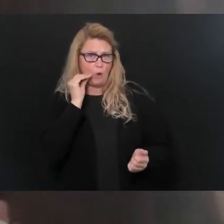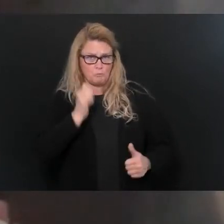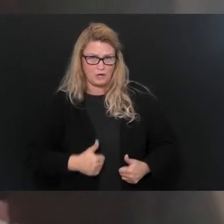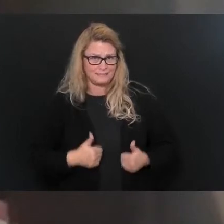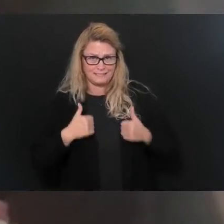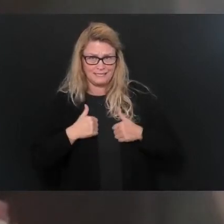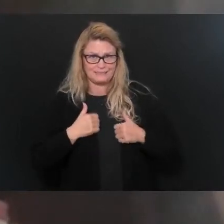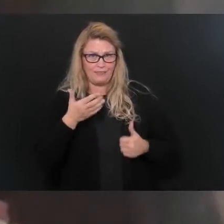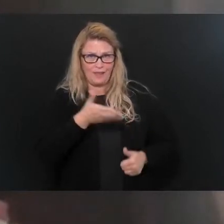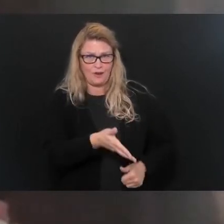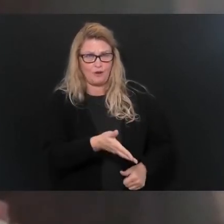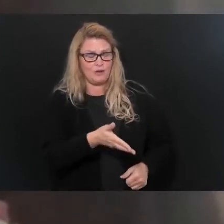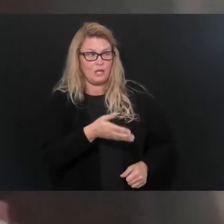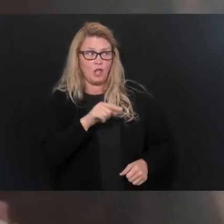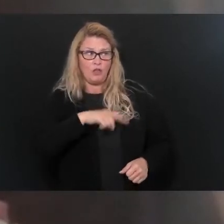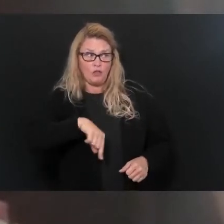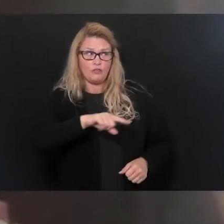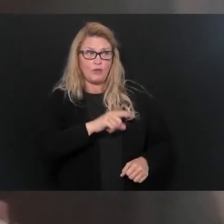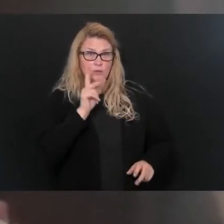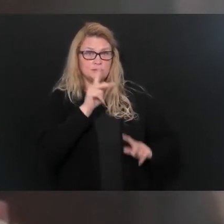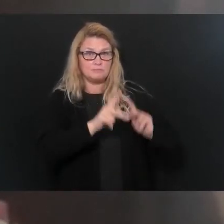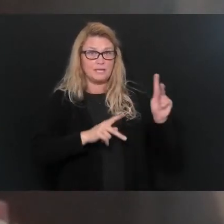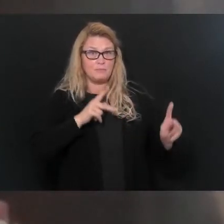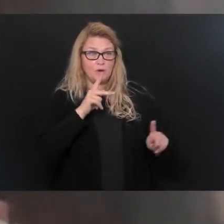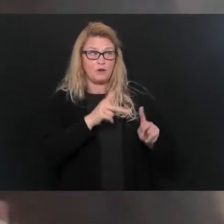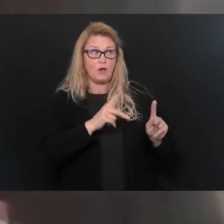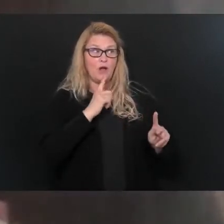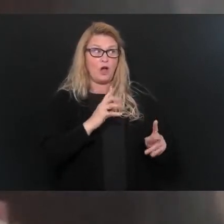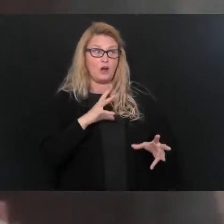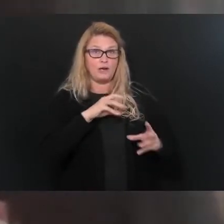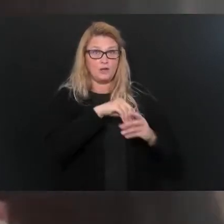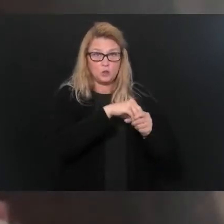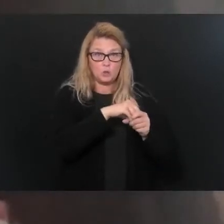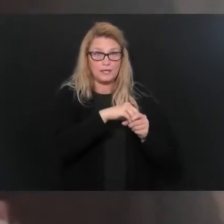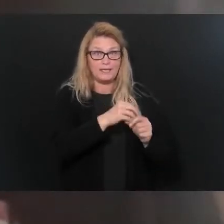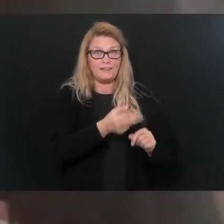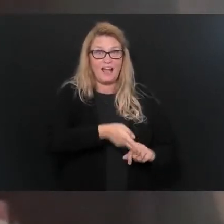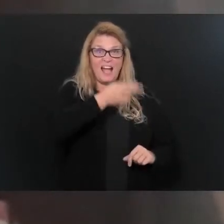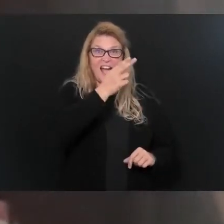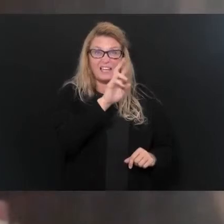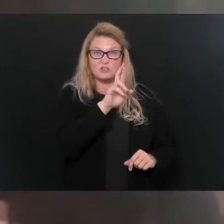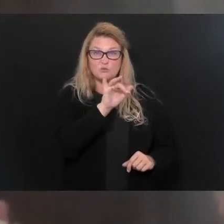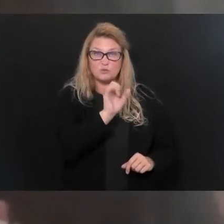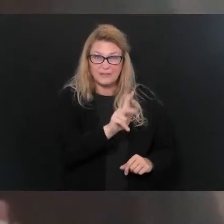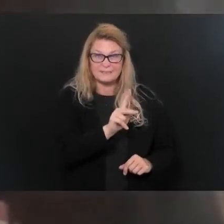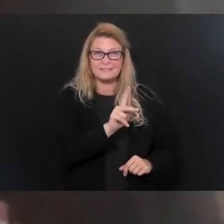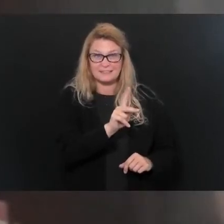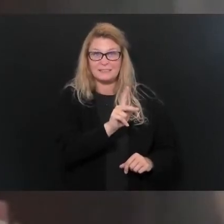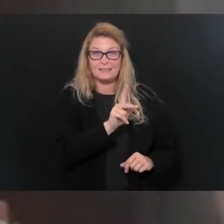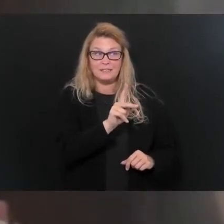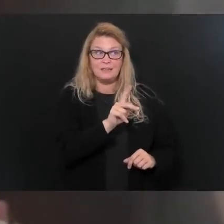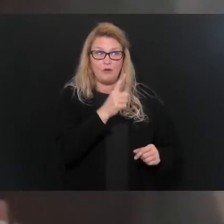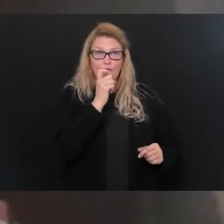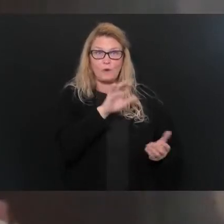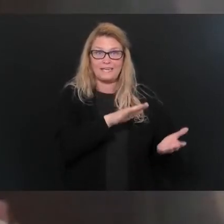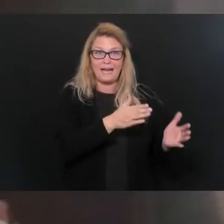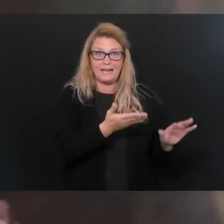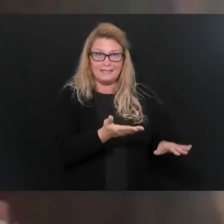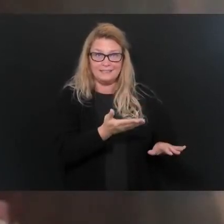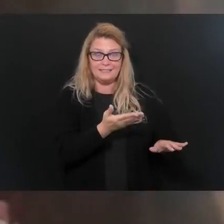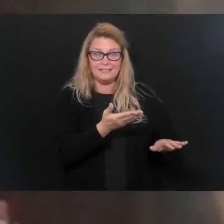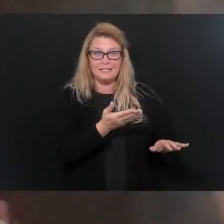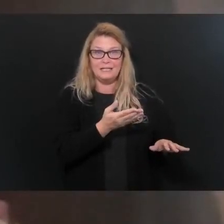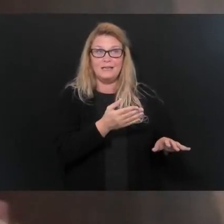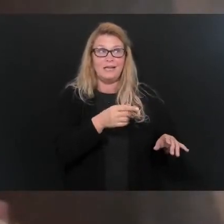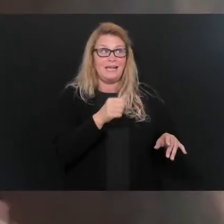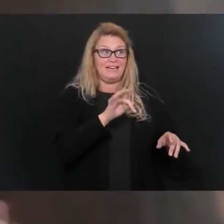those people, then we know that they are among the highest risk group as far as dying and going into the